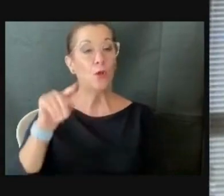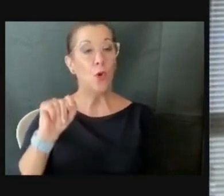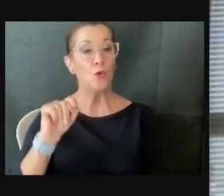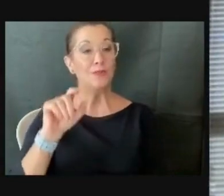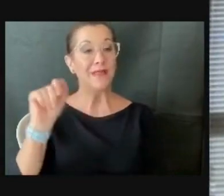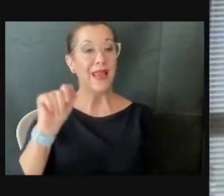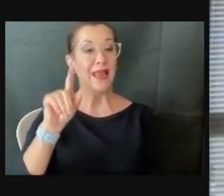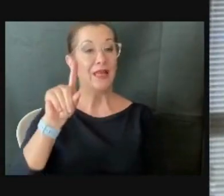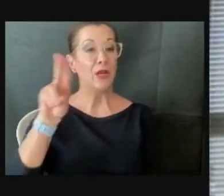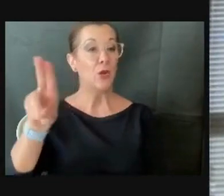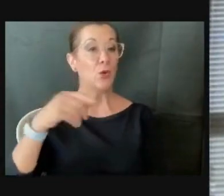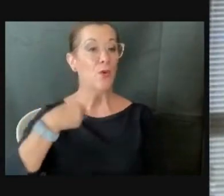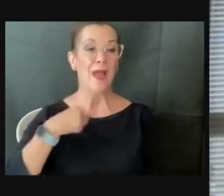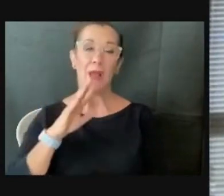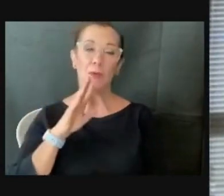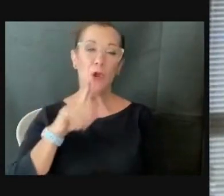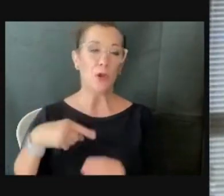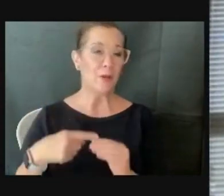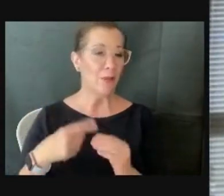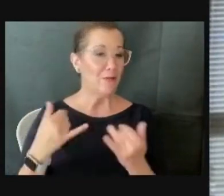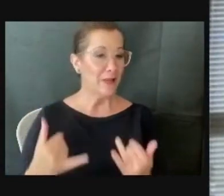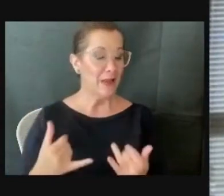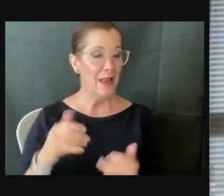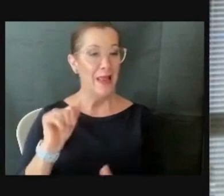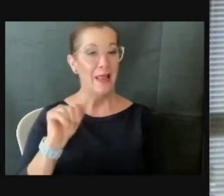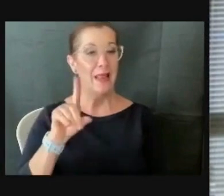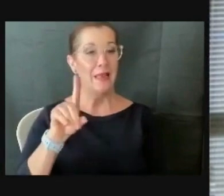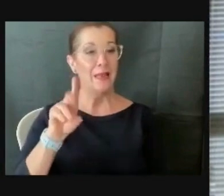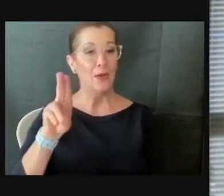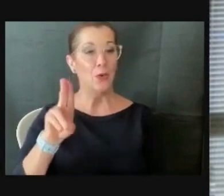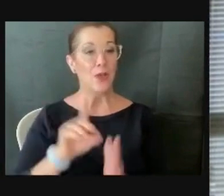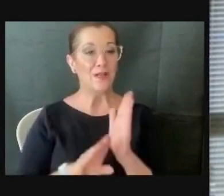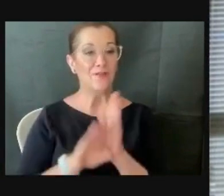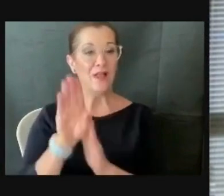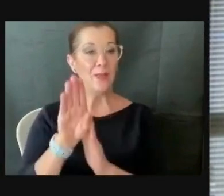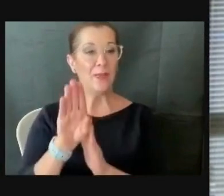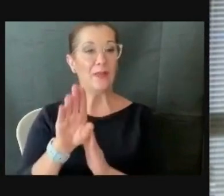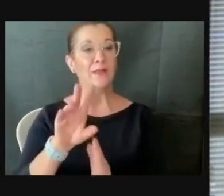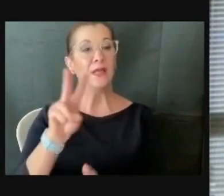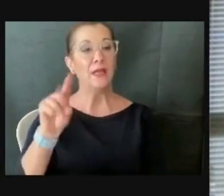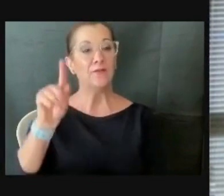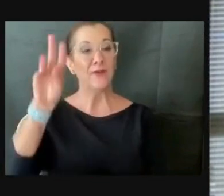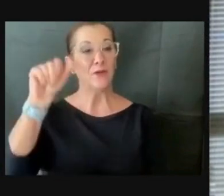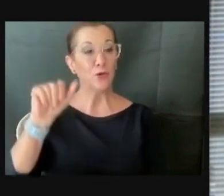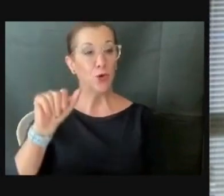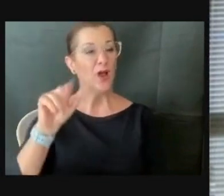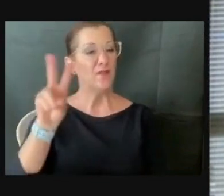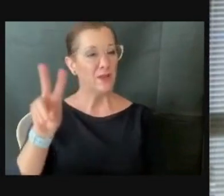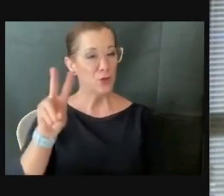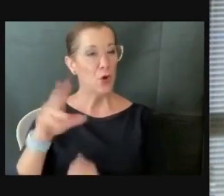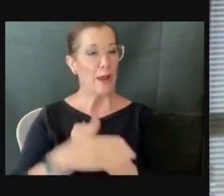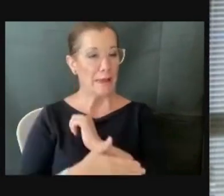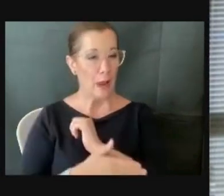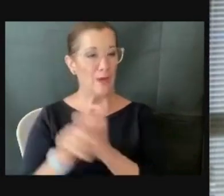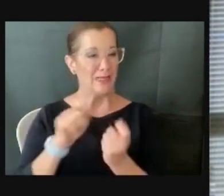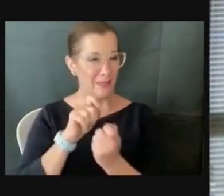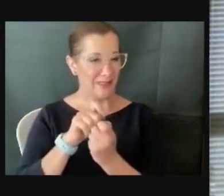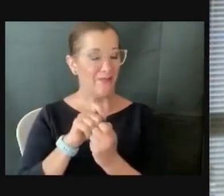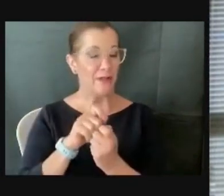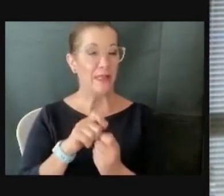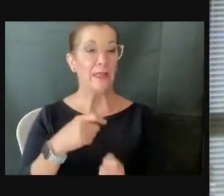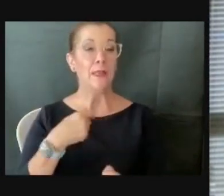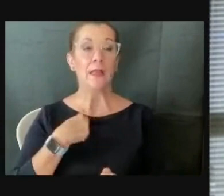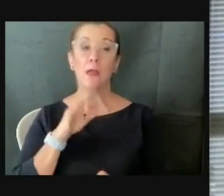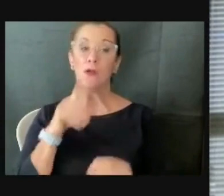I'm going to be talking today about ADU development in Ventura County specifically. I'm going to touch on a little bit